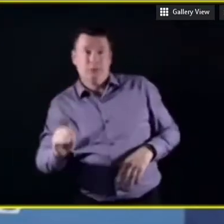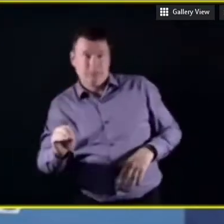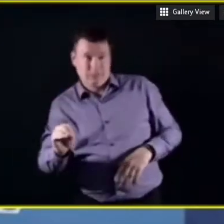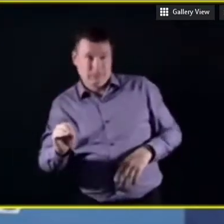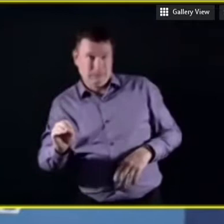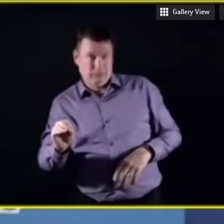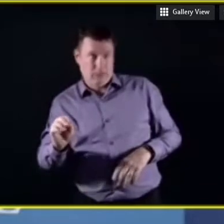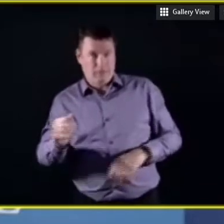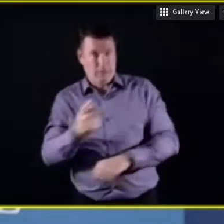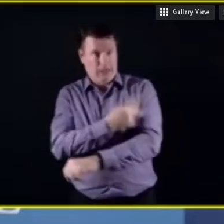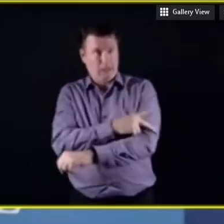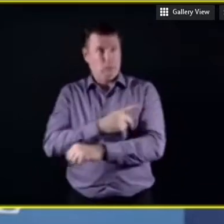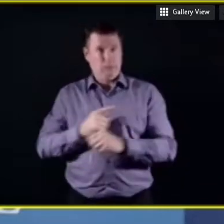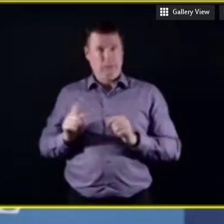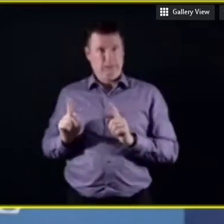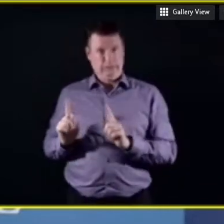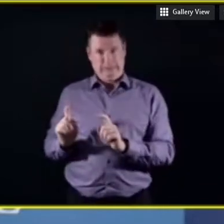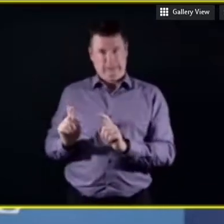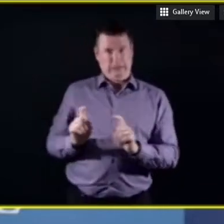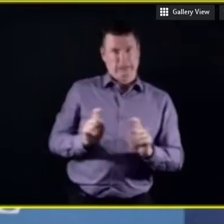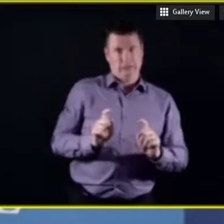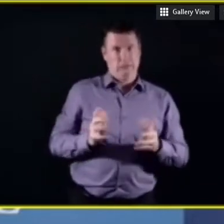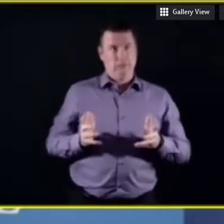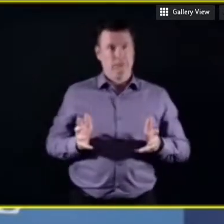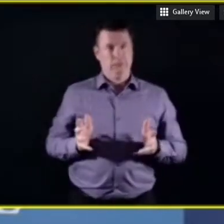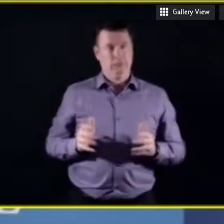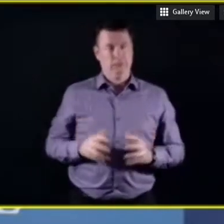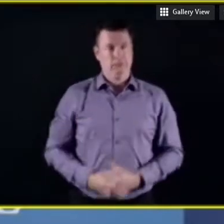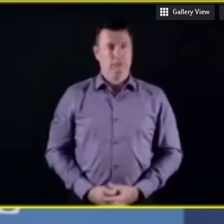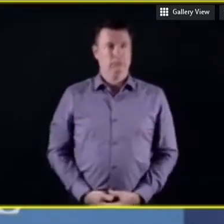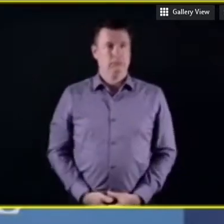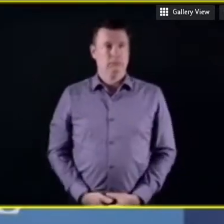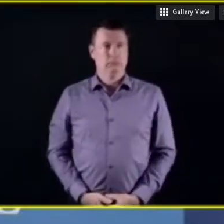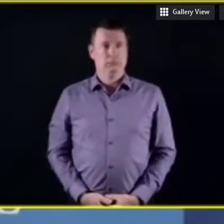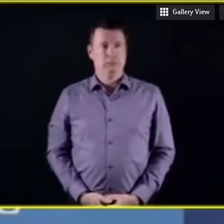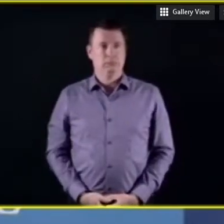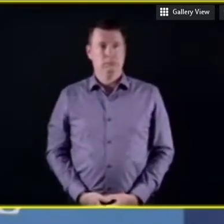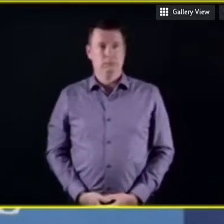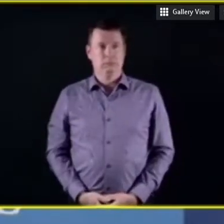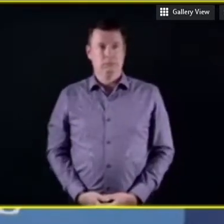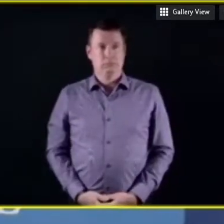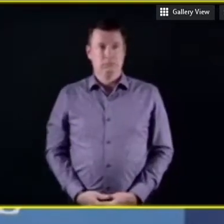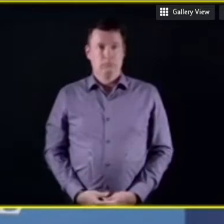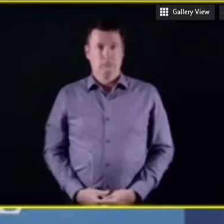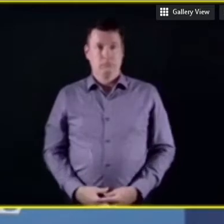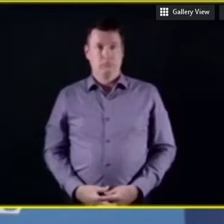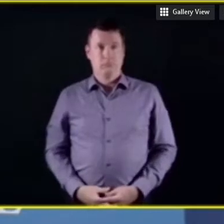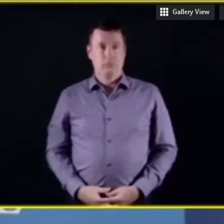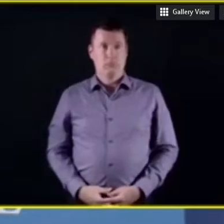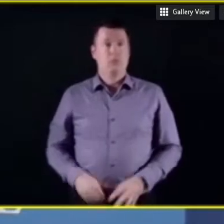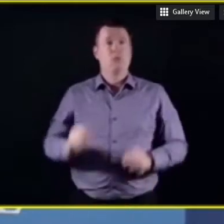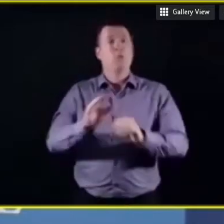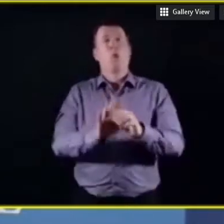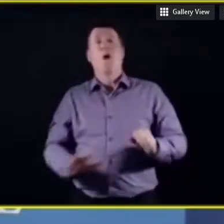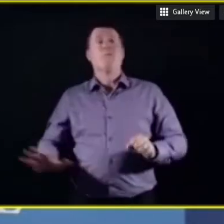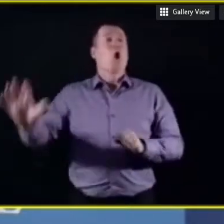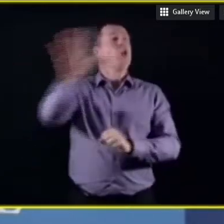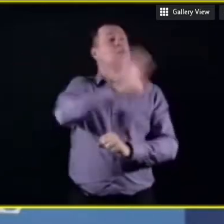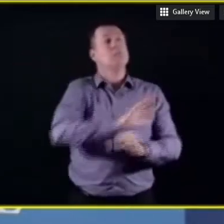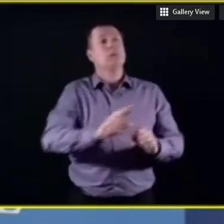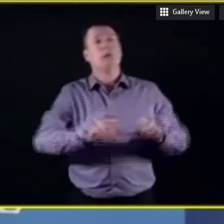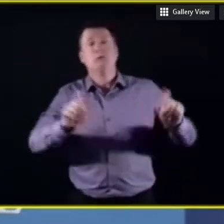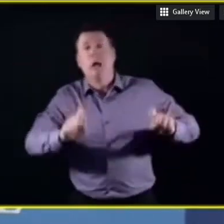Overall, across our network, patients have been tested at our respiratory clinic and also in urgent care, perhaps in the hospital,